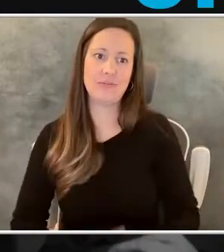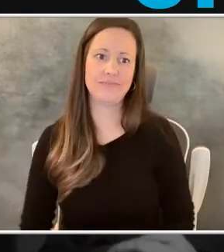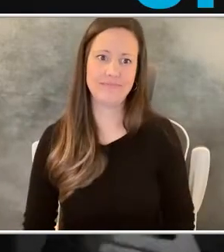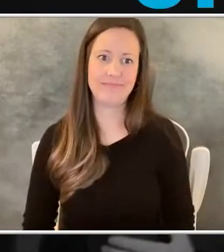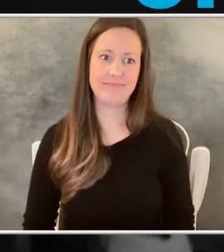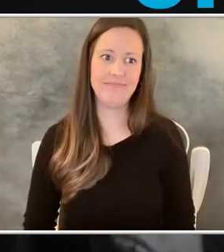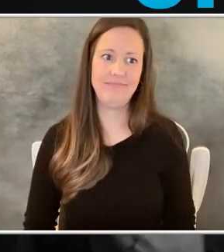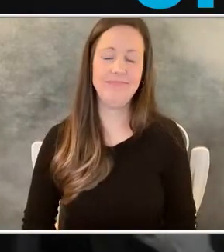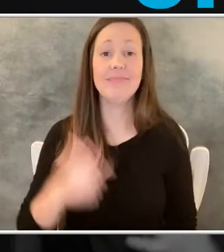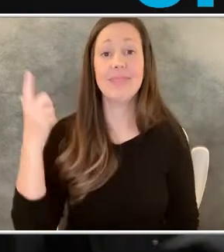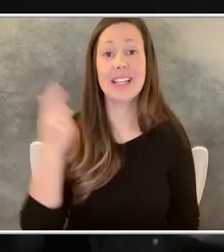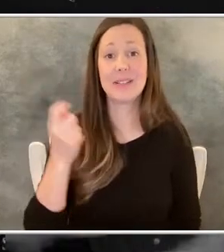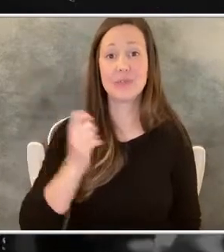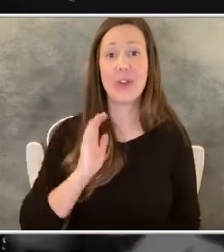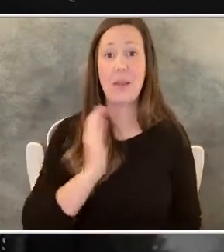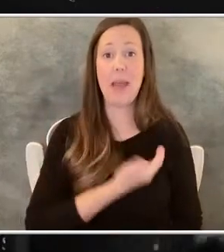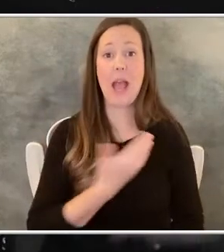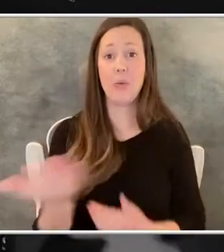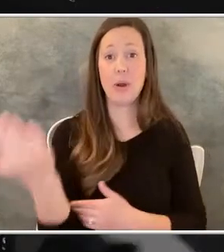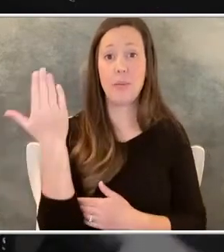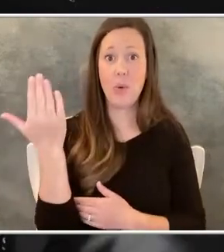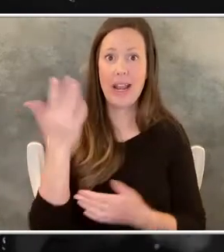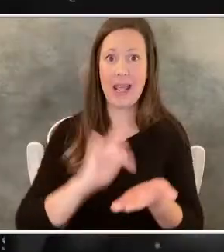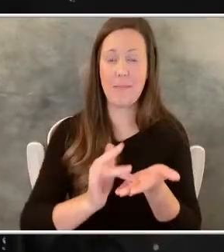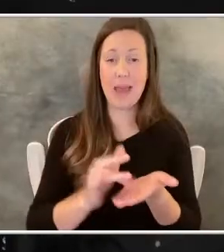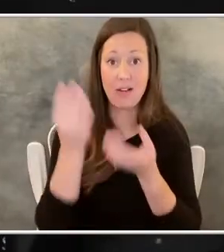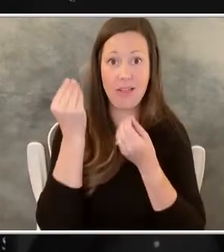Subscribe to our morning medical update and Open